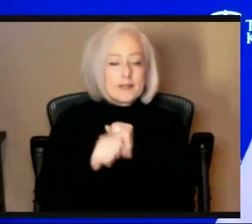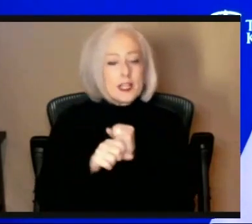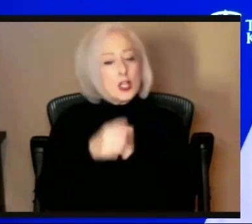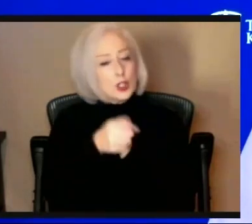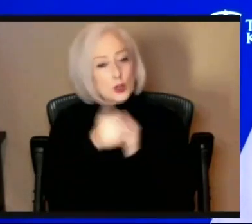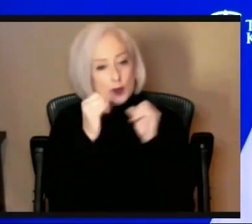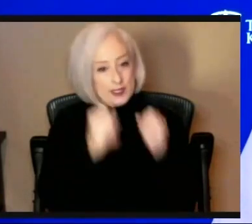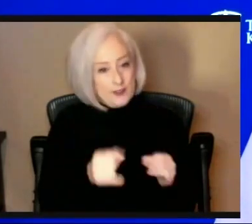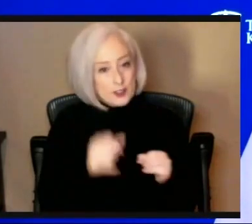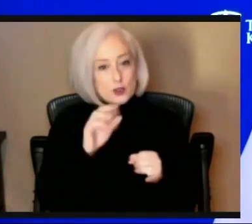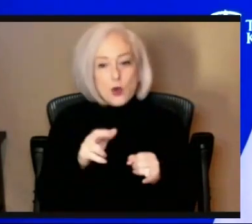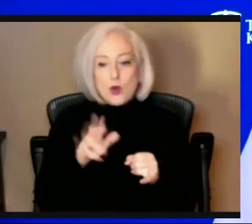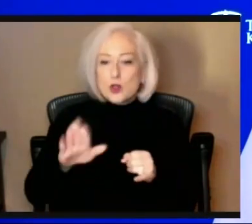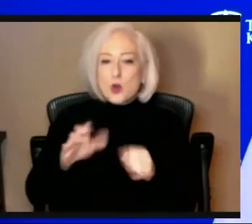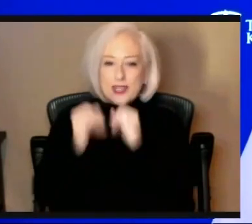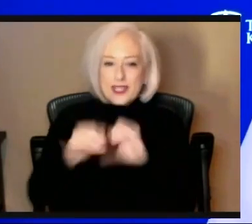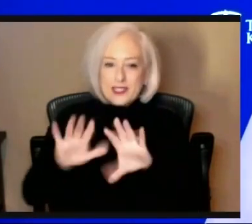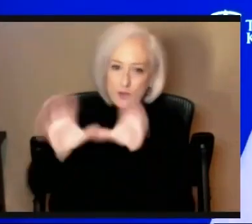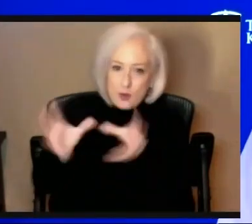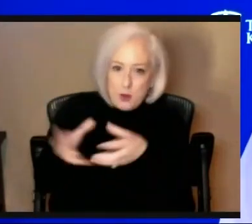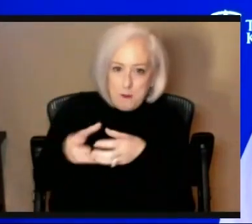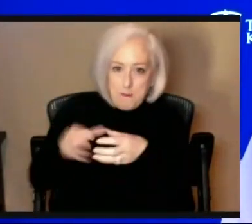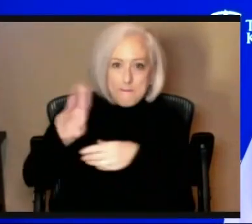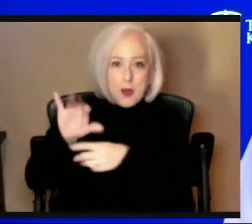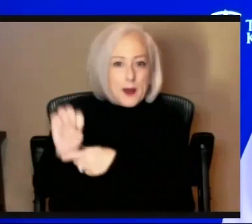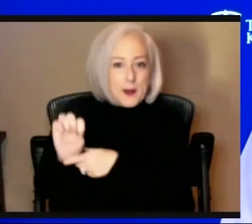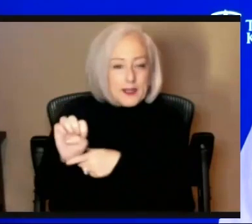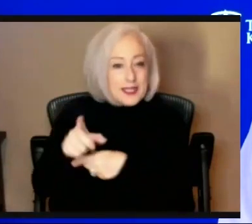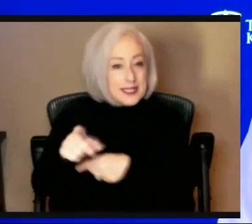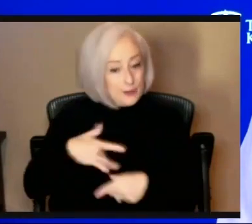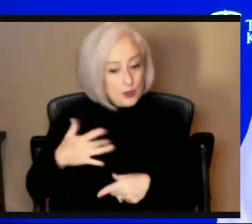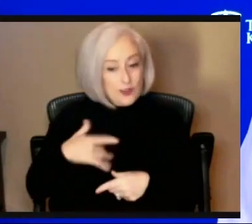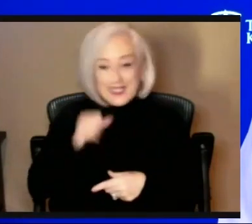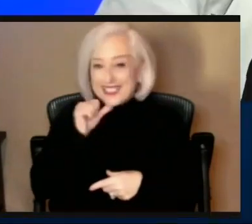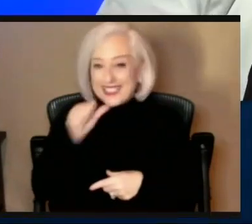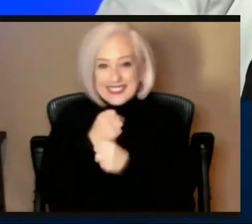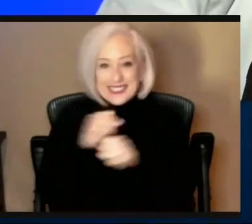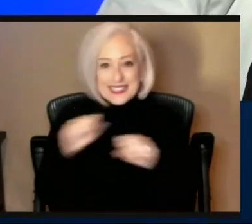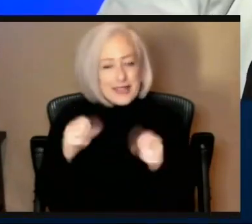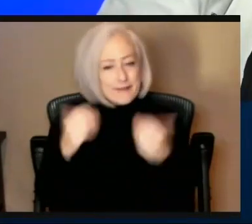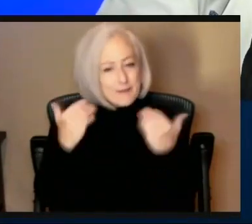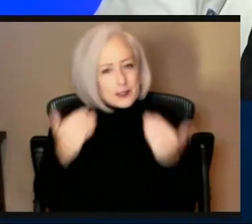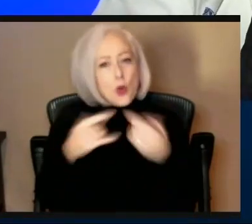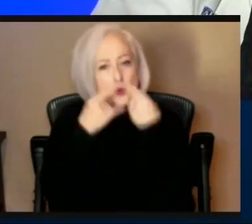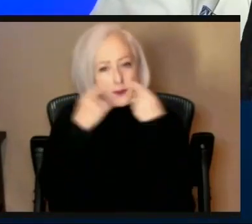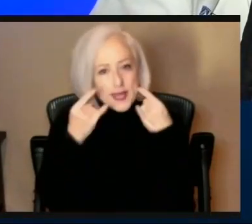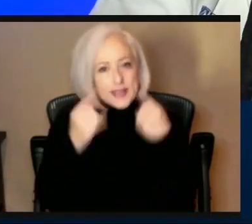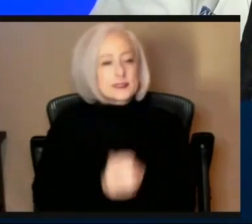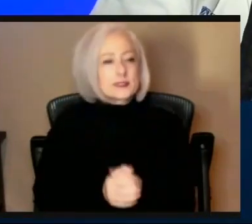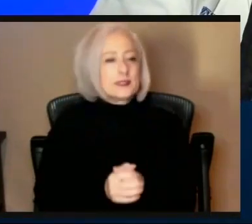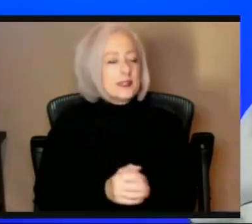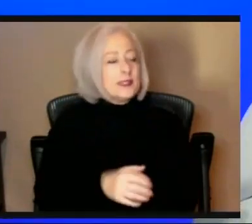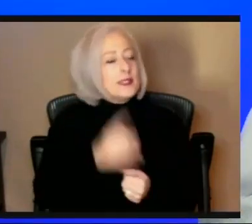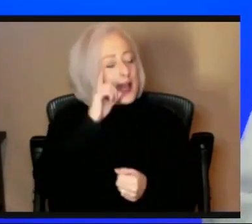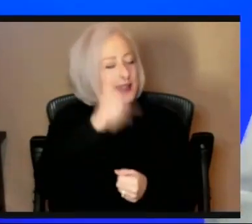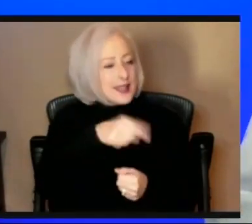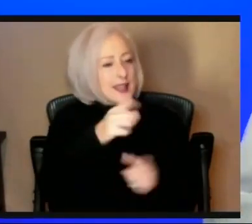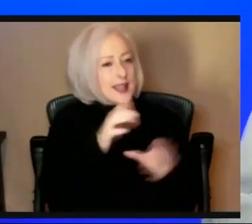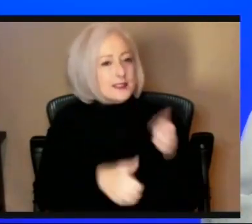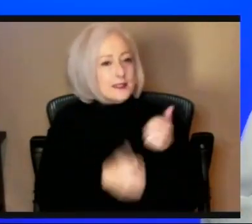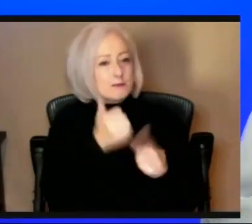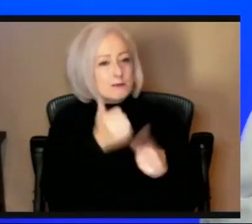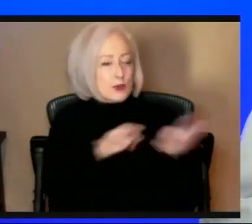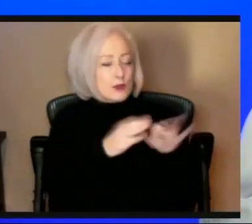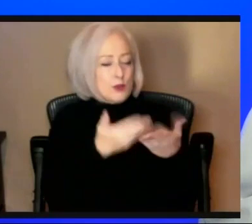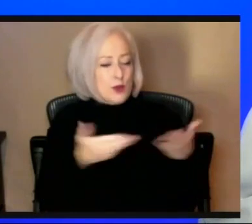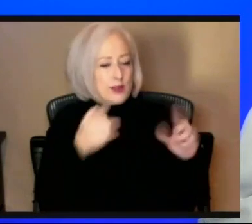bubble. If you feel unsafe, it's always okay to go wear that mask in those public. And I think spaces. that, Jesse, at the end of the day, that's really the key.